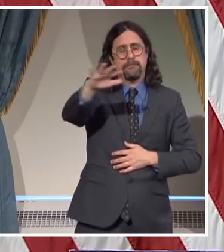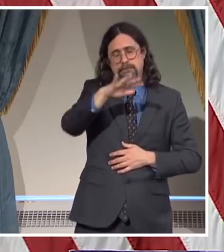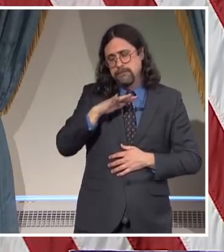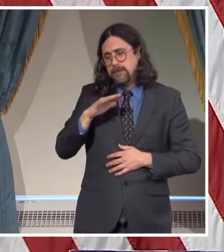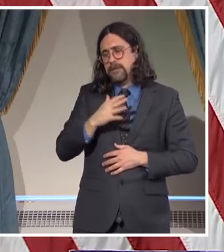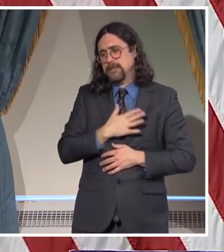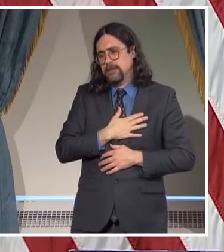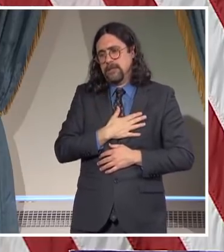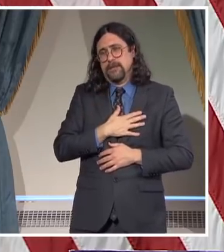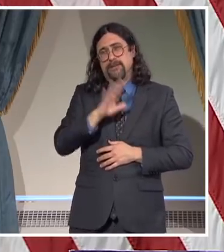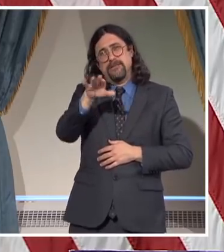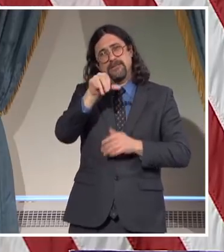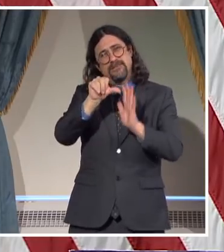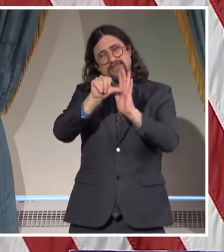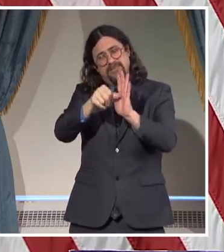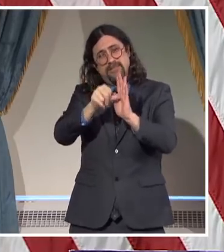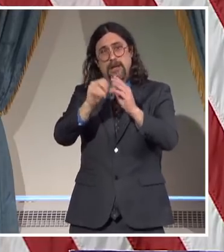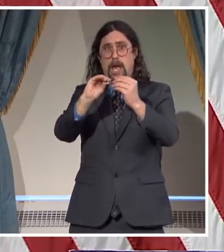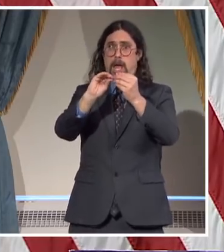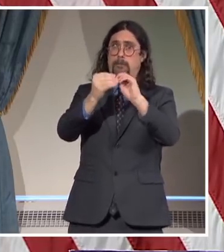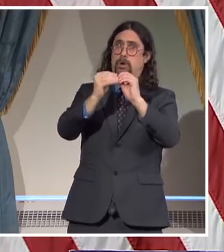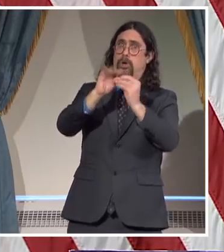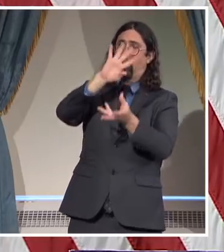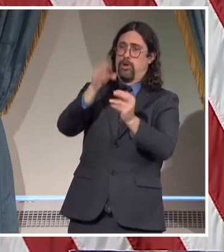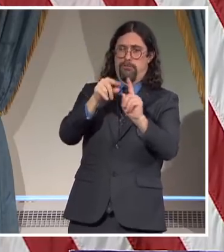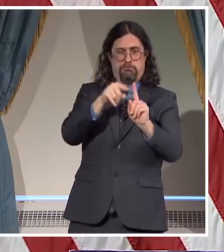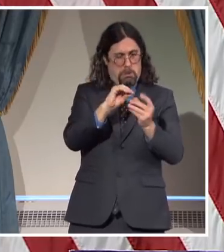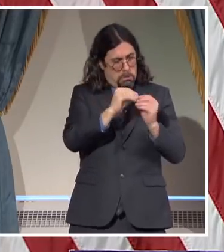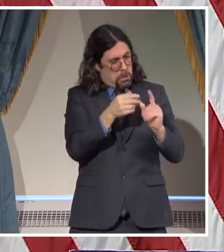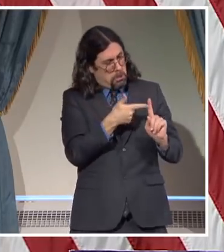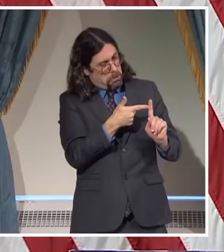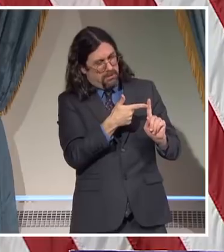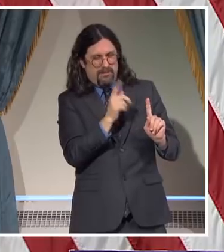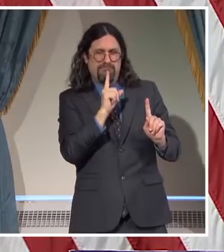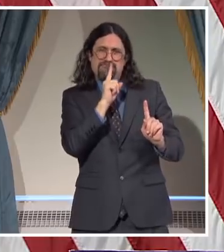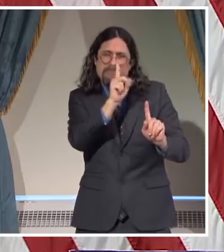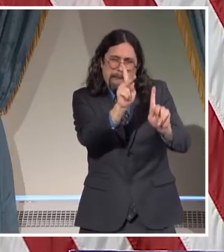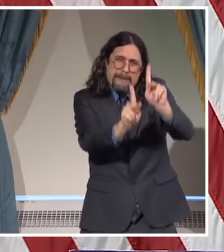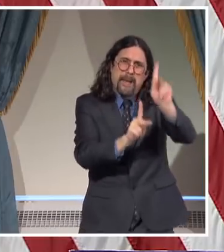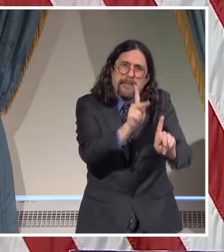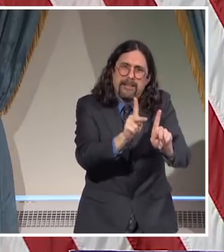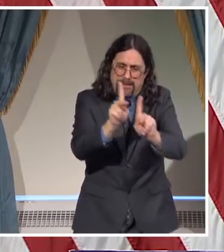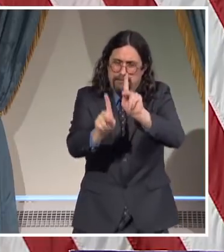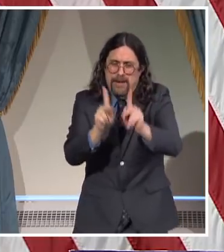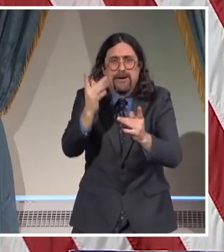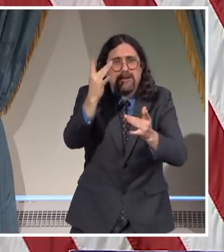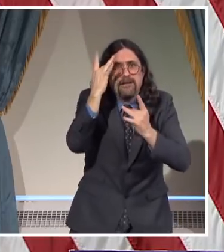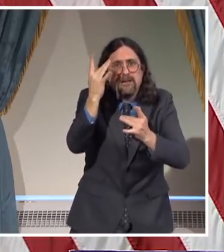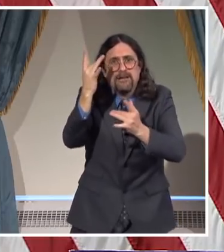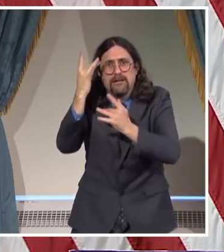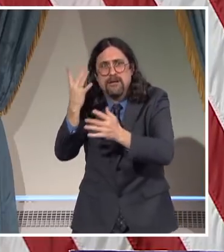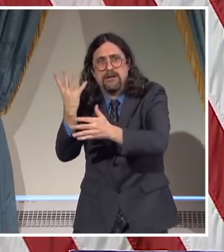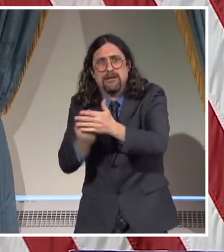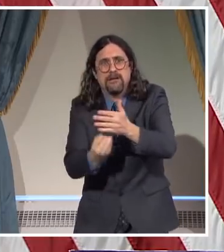of the official numbers from this morning, the last official count that we have,